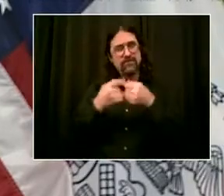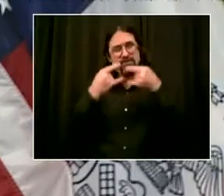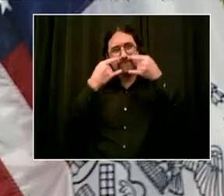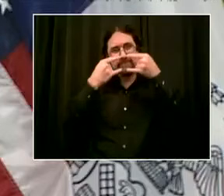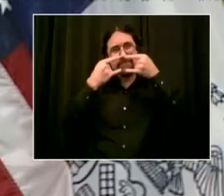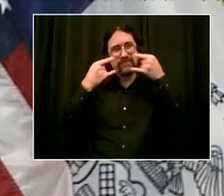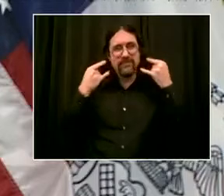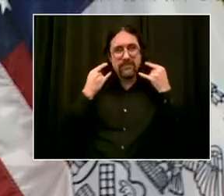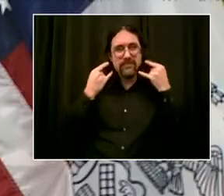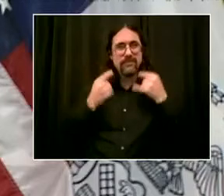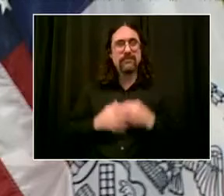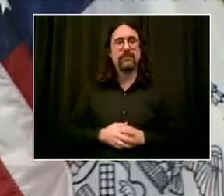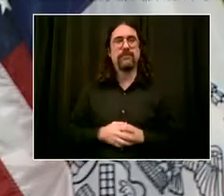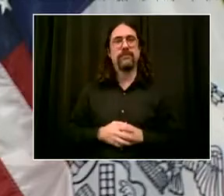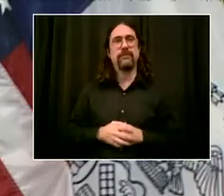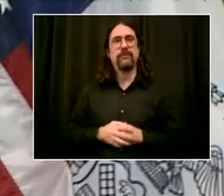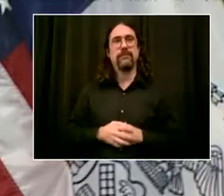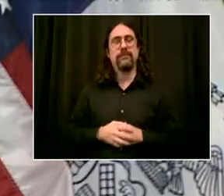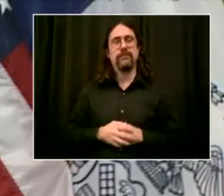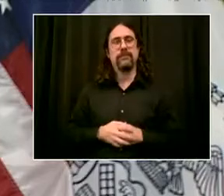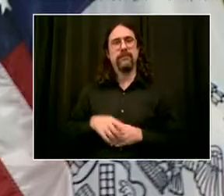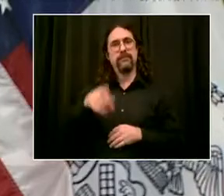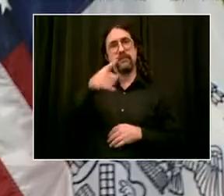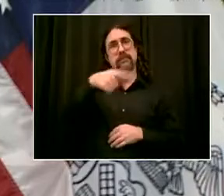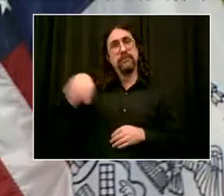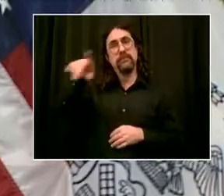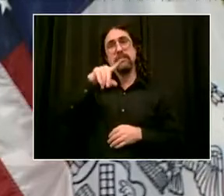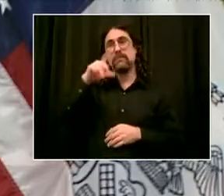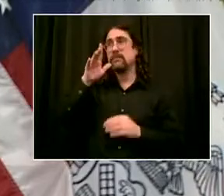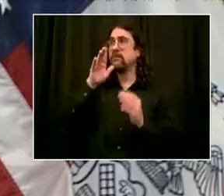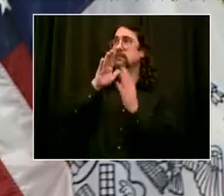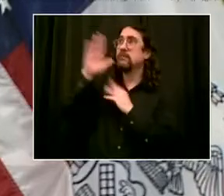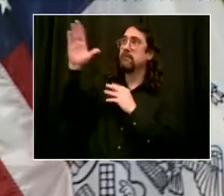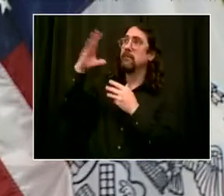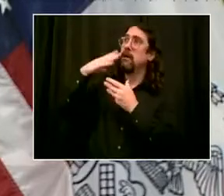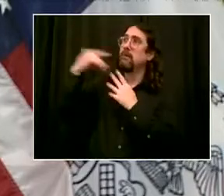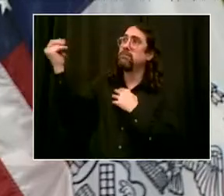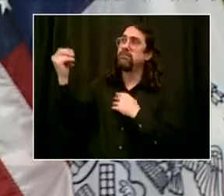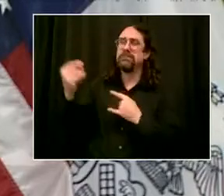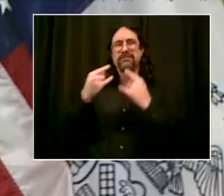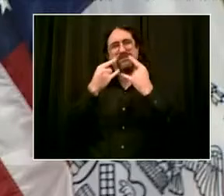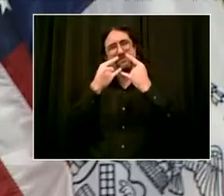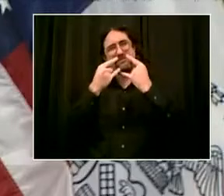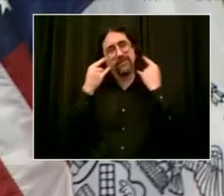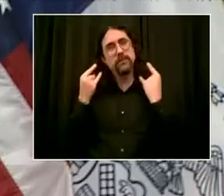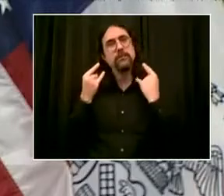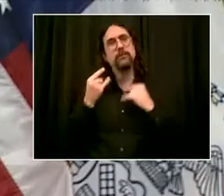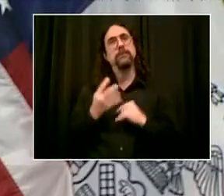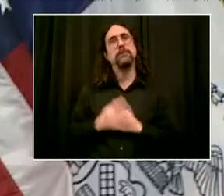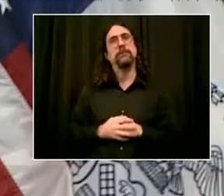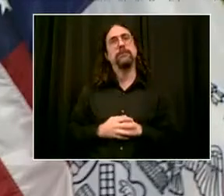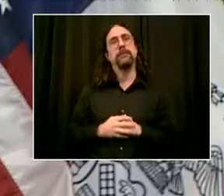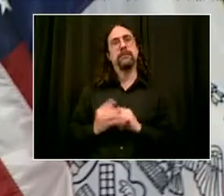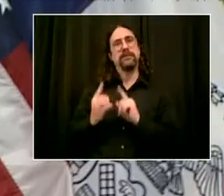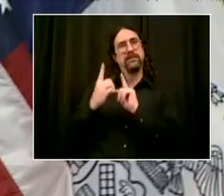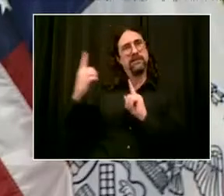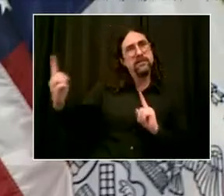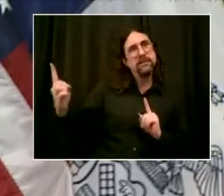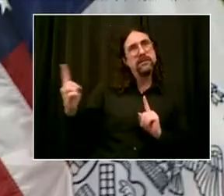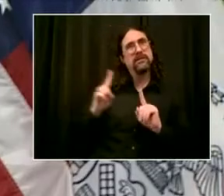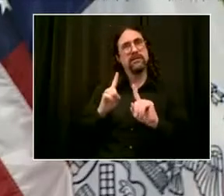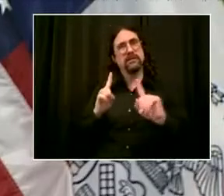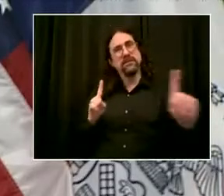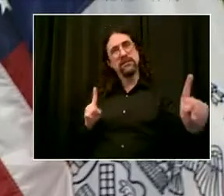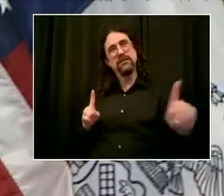now at the holidays I've talked about this it's a painful reality we're going to have to do something very different this Thanksgiving very different throughout the